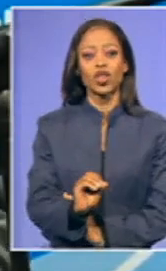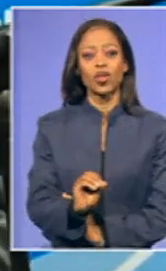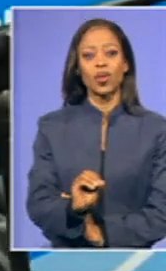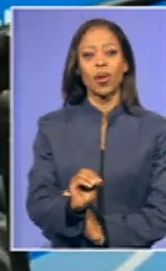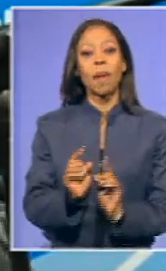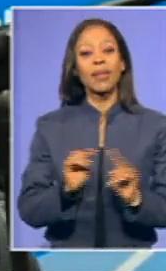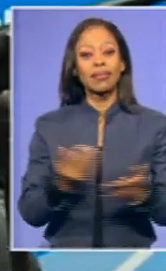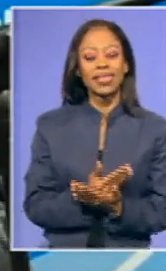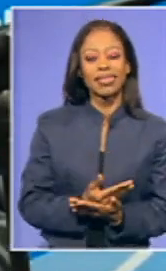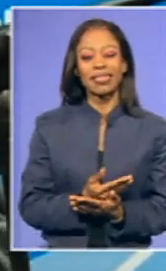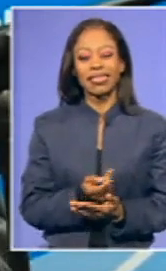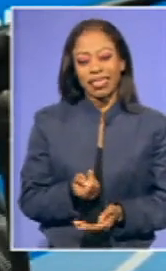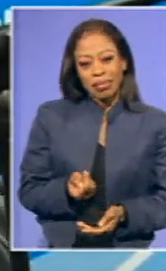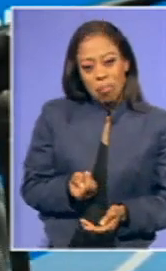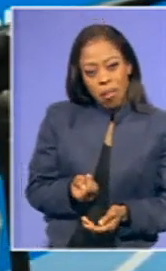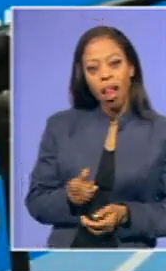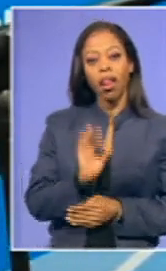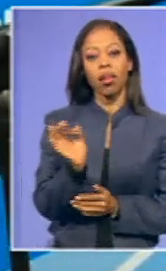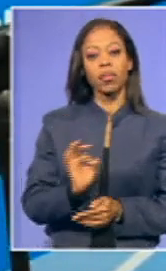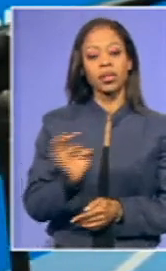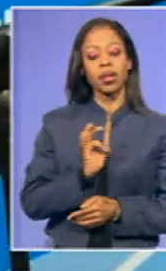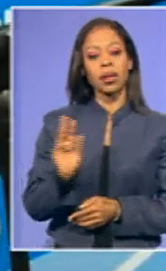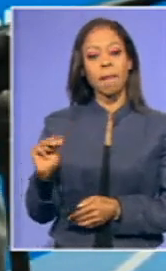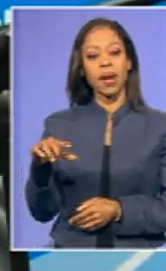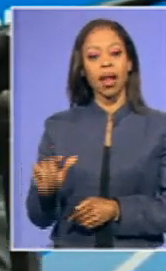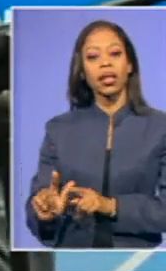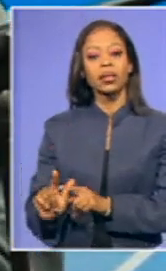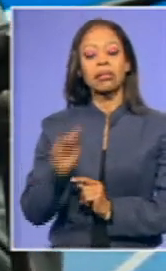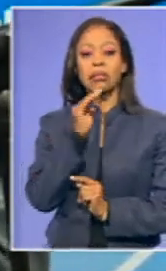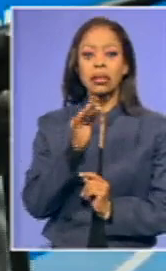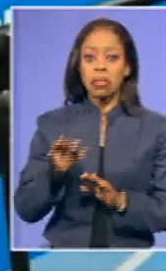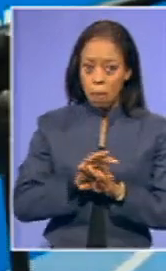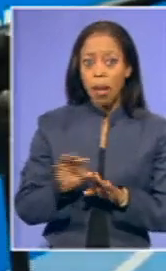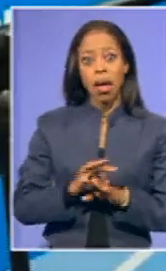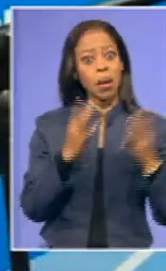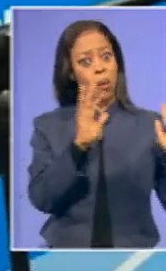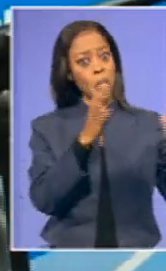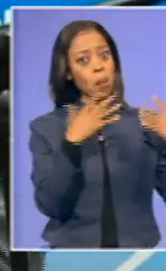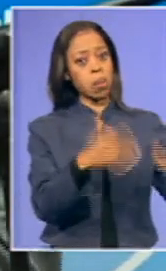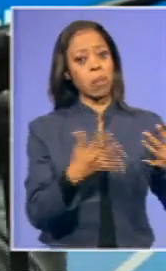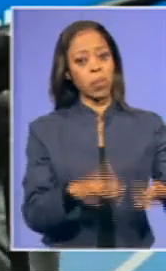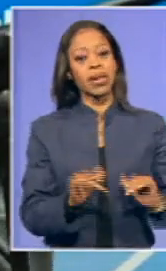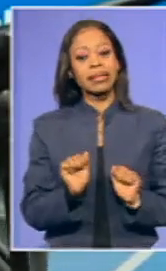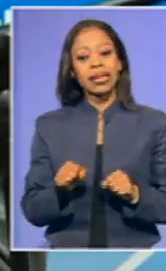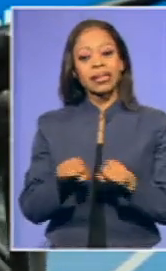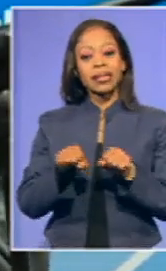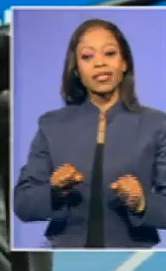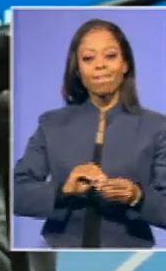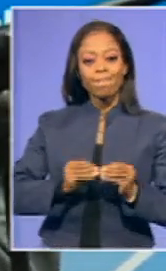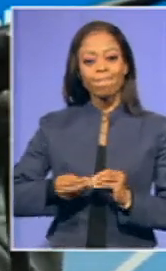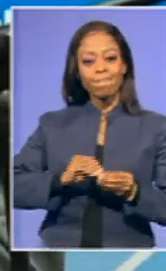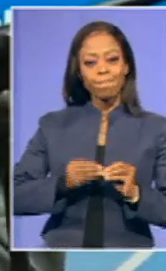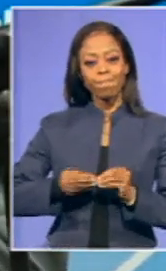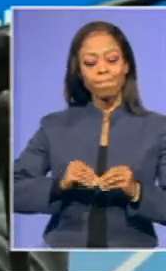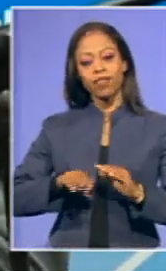were only missing just a small percentage in terms of megaliters. So that goes to good planning. So now as we're fixing our systems, we're going back to just